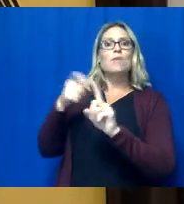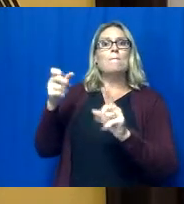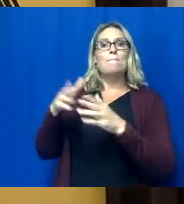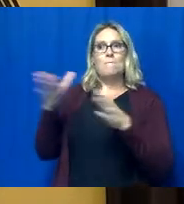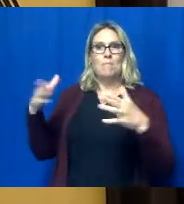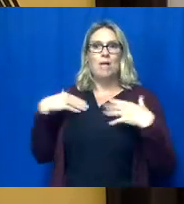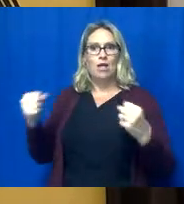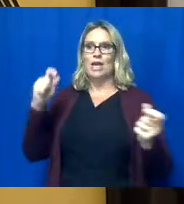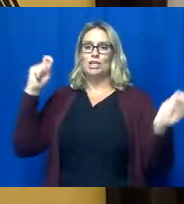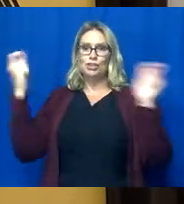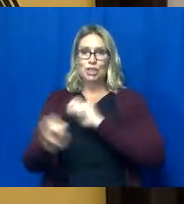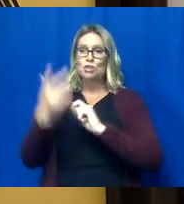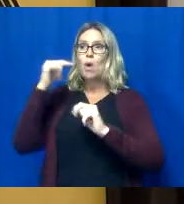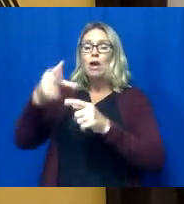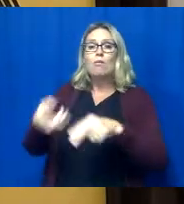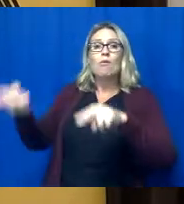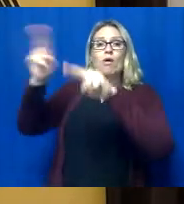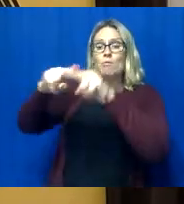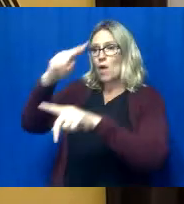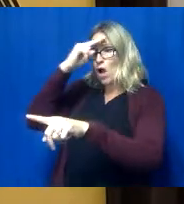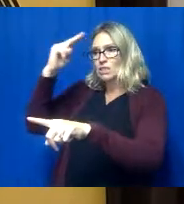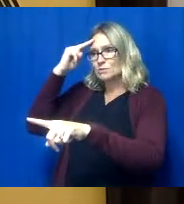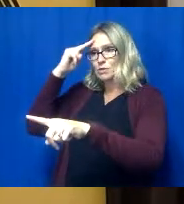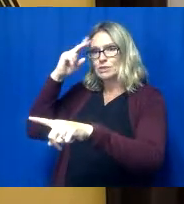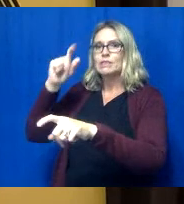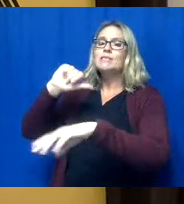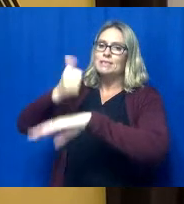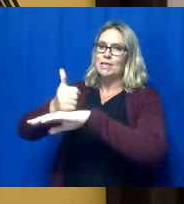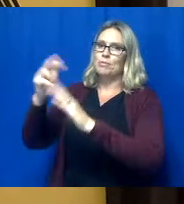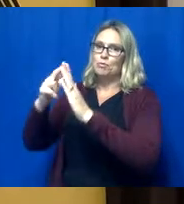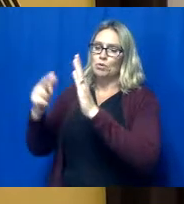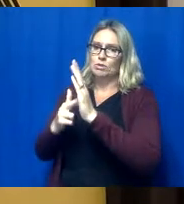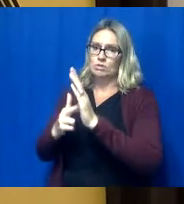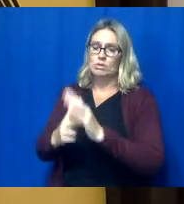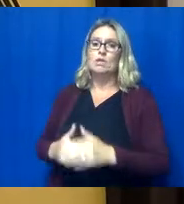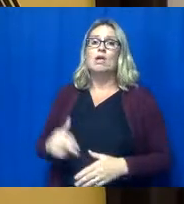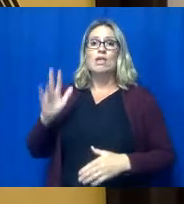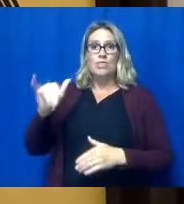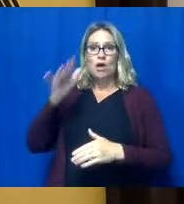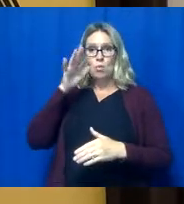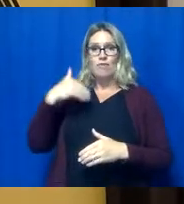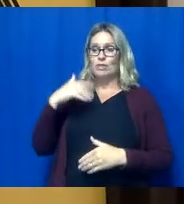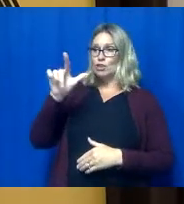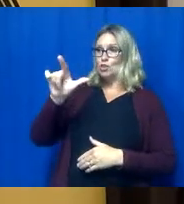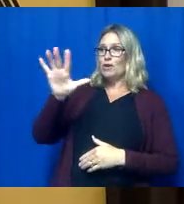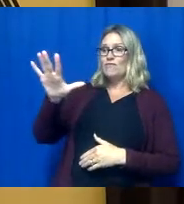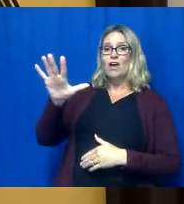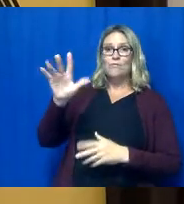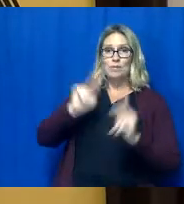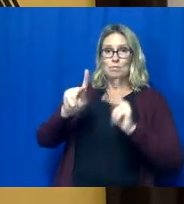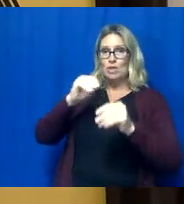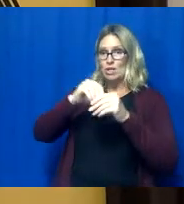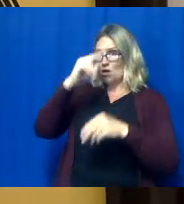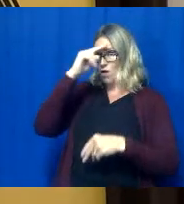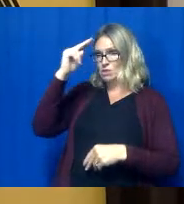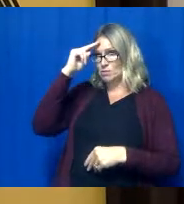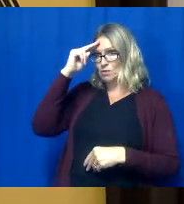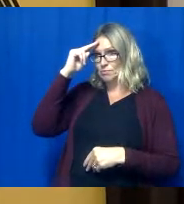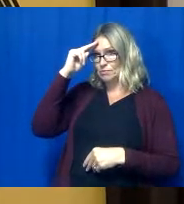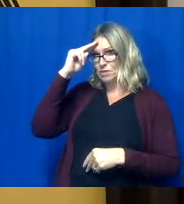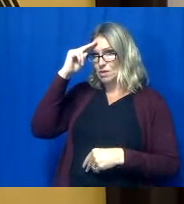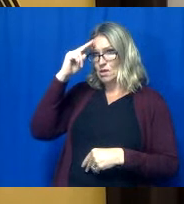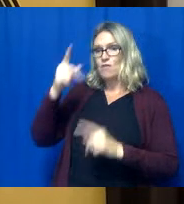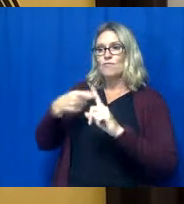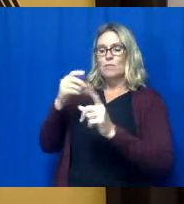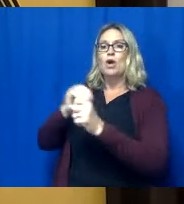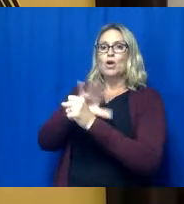to the mandatory order. The mandatory order will come into effect when we have 25 or more people hospitalized due to